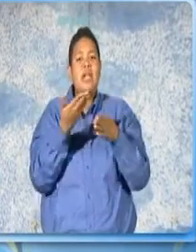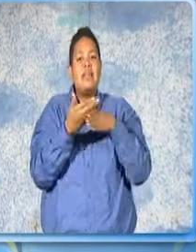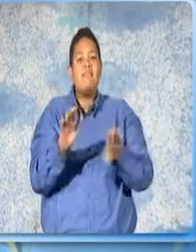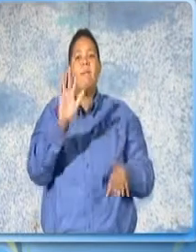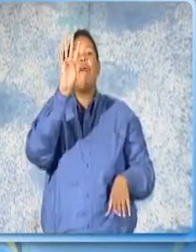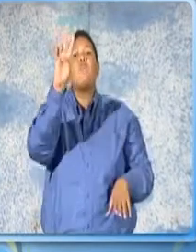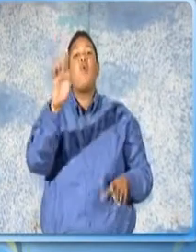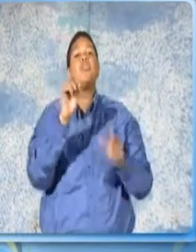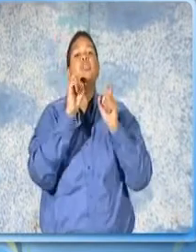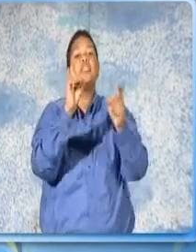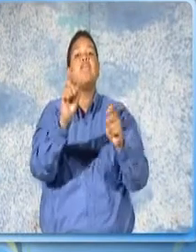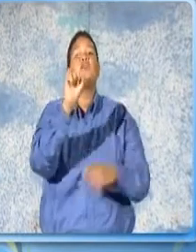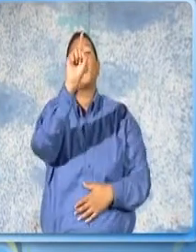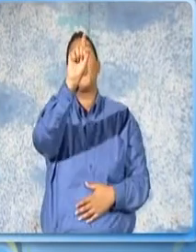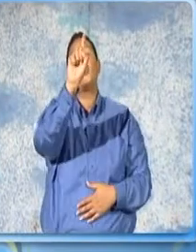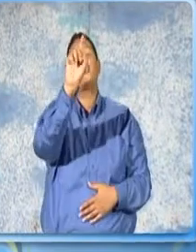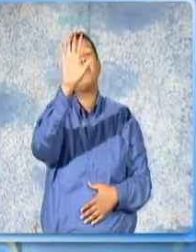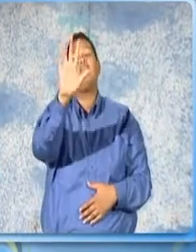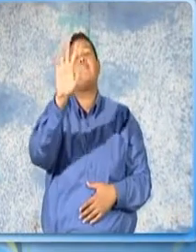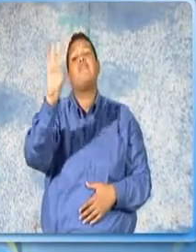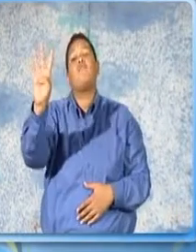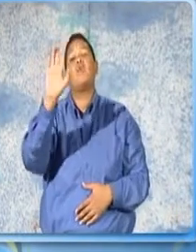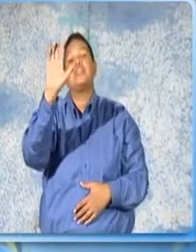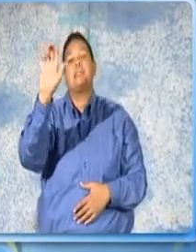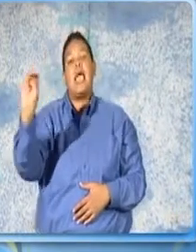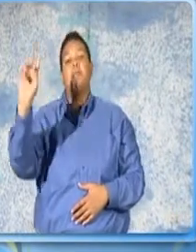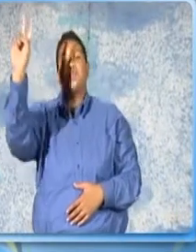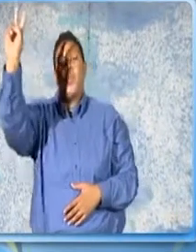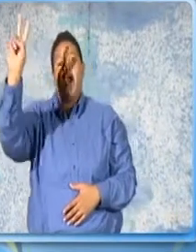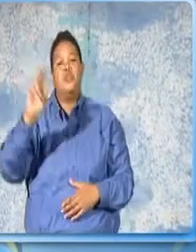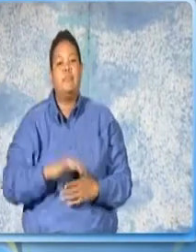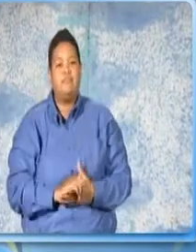which would give us 154 centimeters squared.